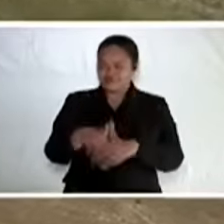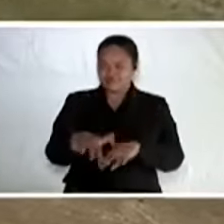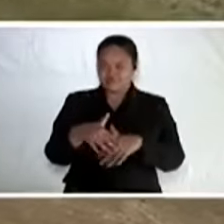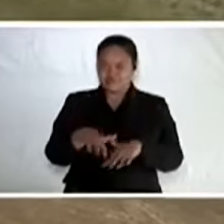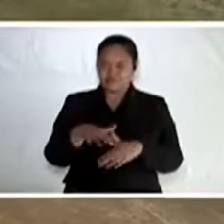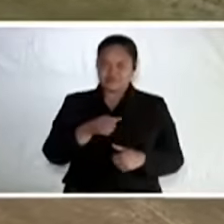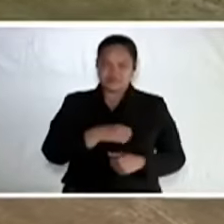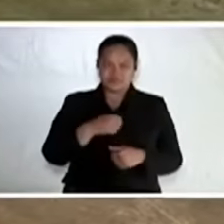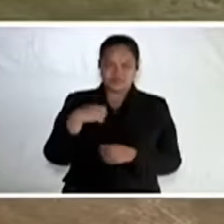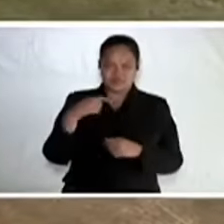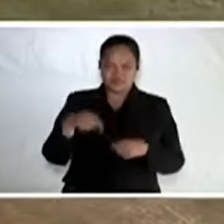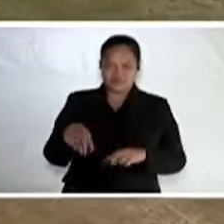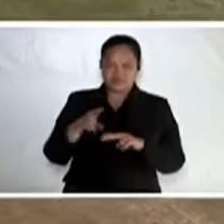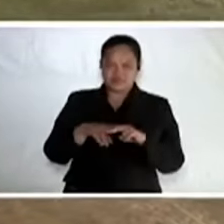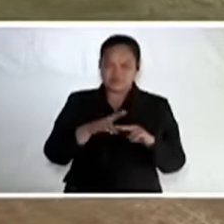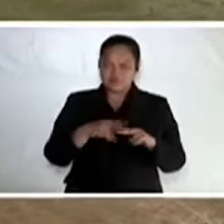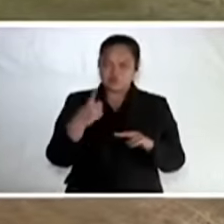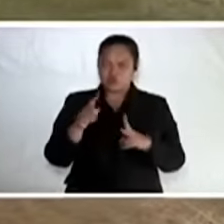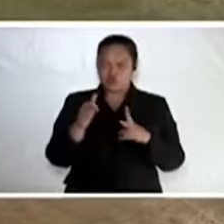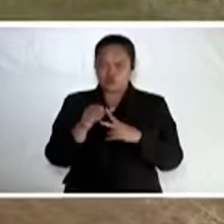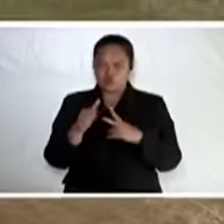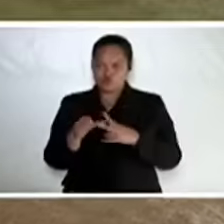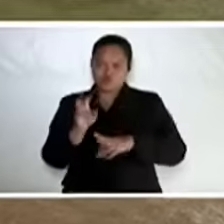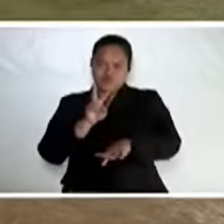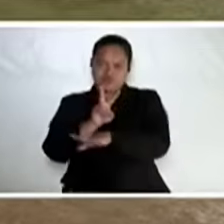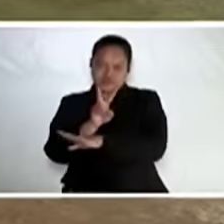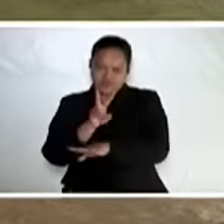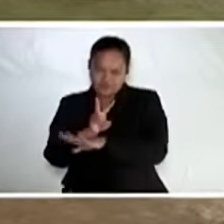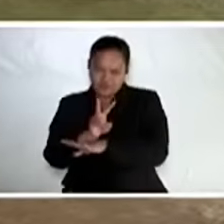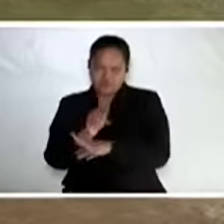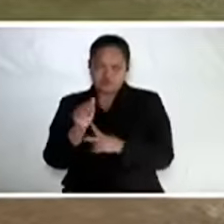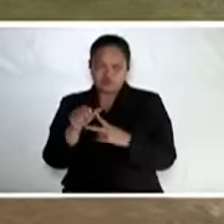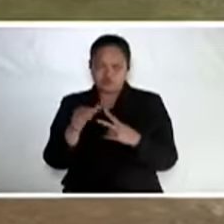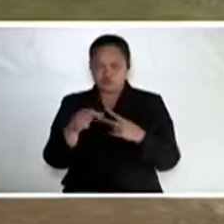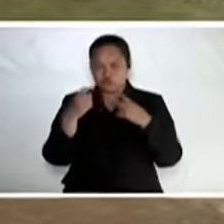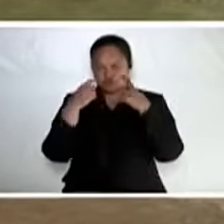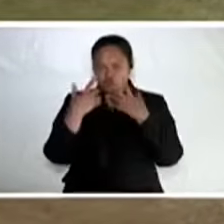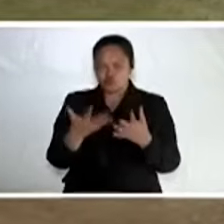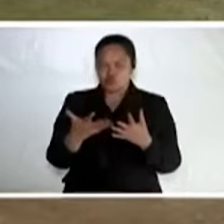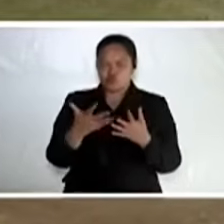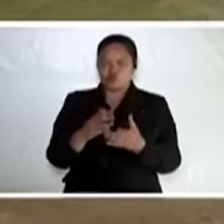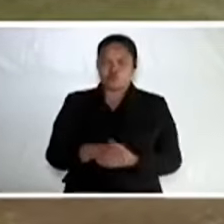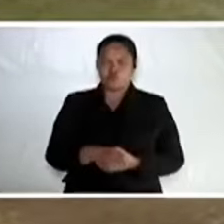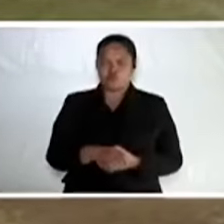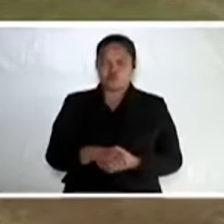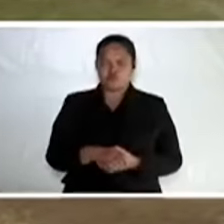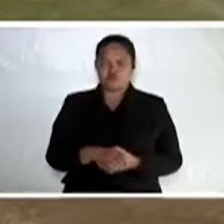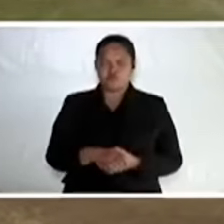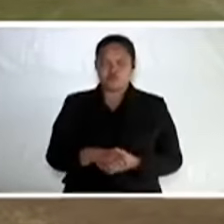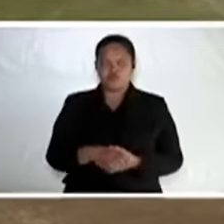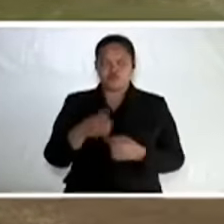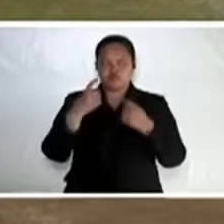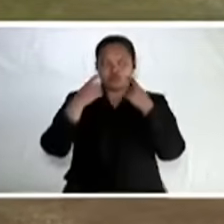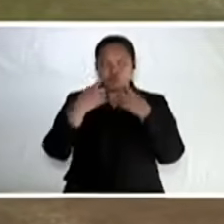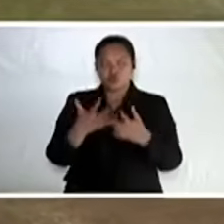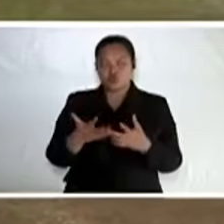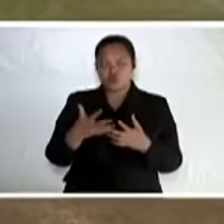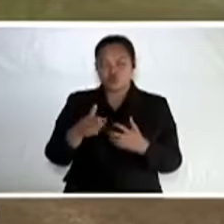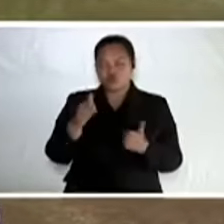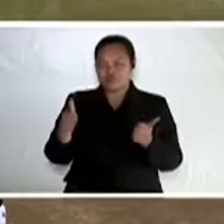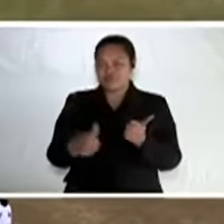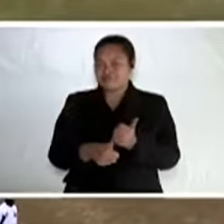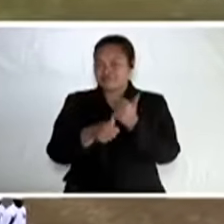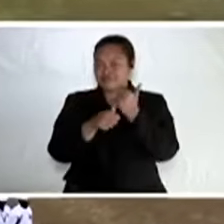mate vale vanua leni mate vale wai eka nangandreba merna varetaka wana turang ni bubu ni